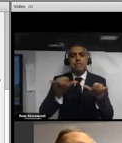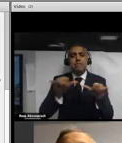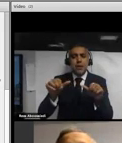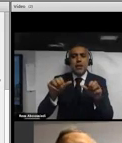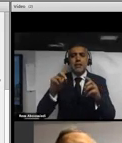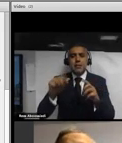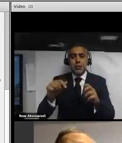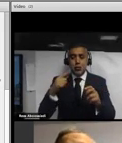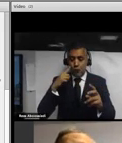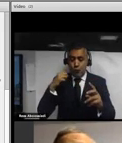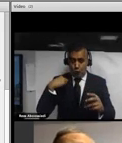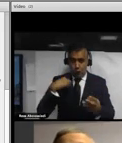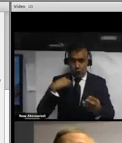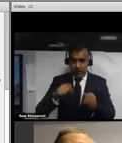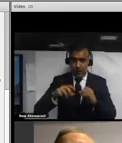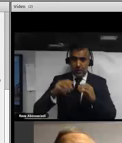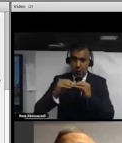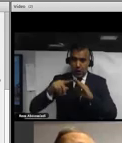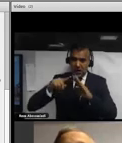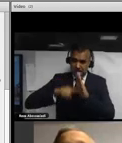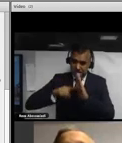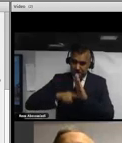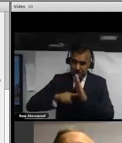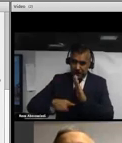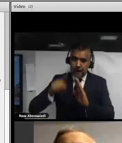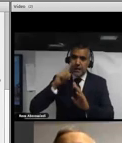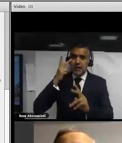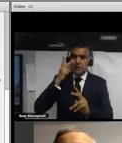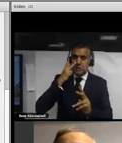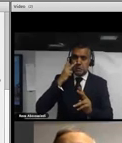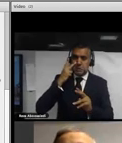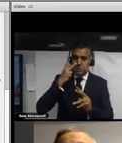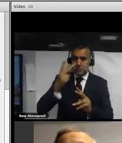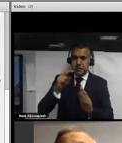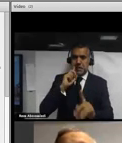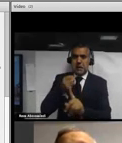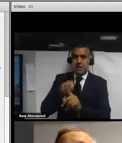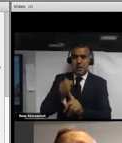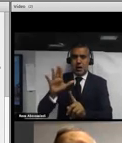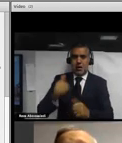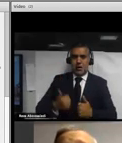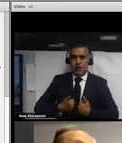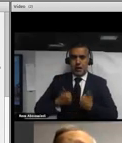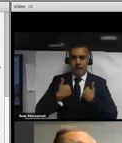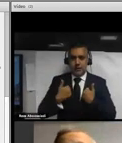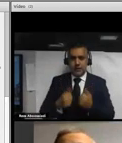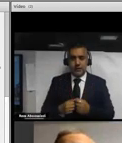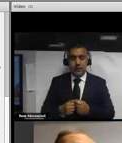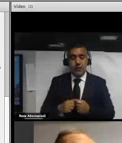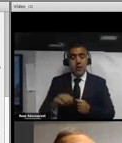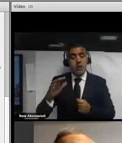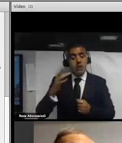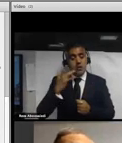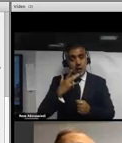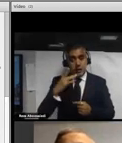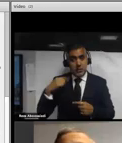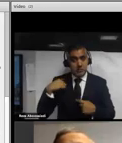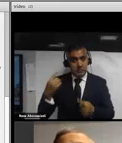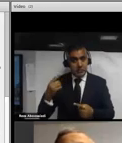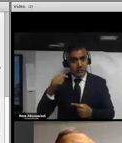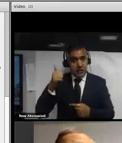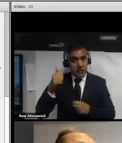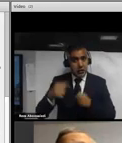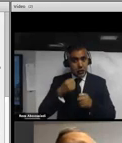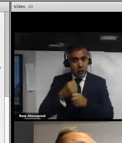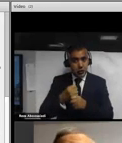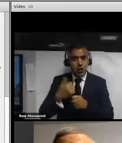meaningful investigations of the impact of disability on people's lives. Luckily, in the last 10 years or so, there's been a lot